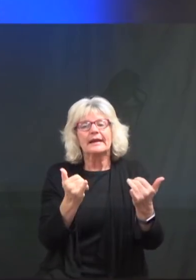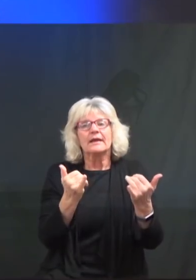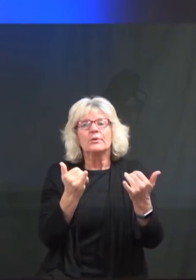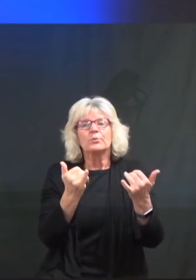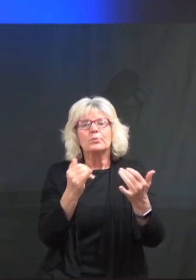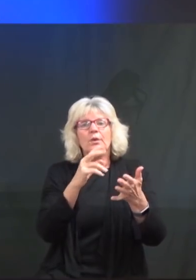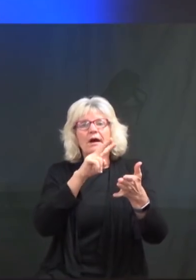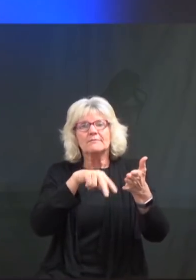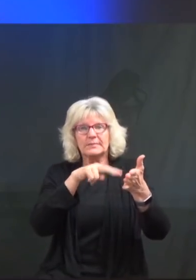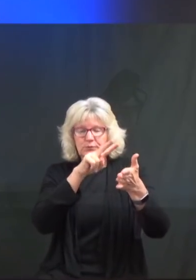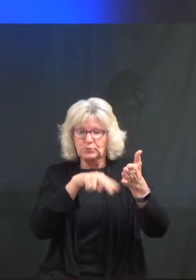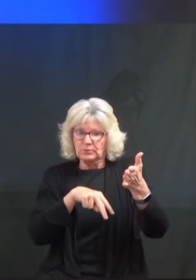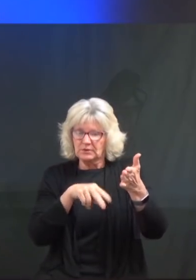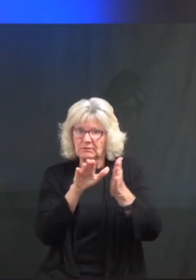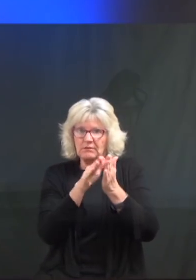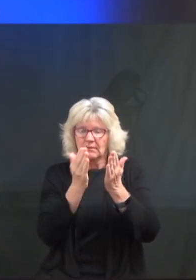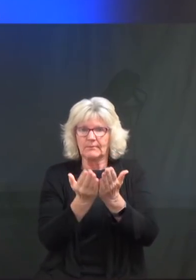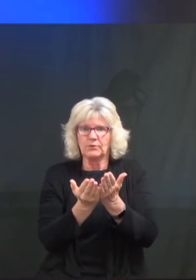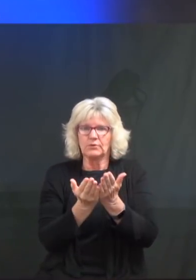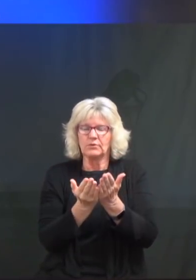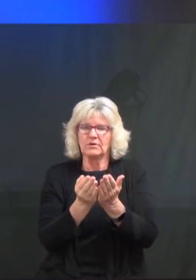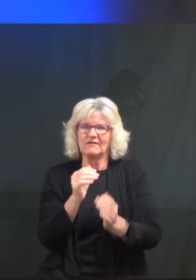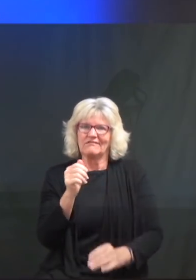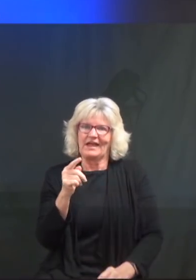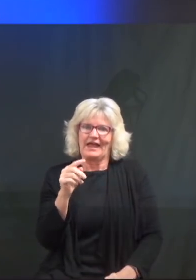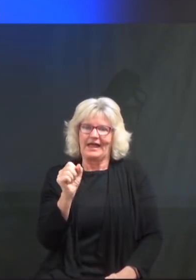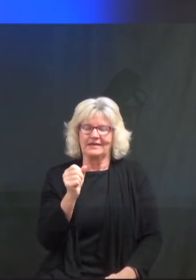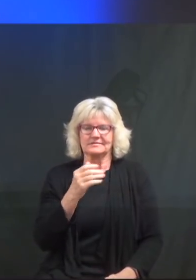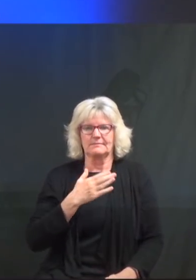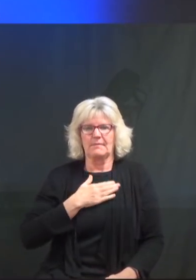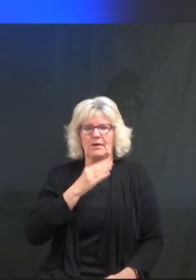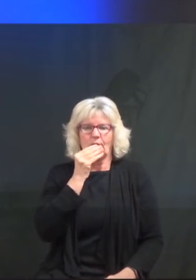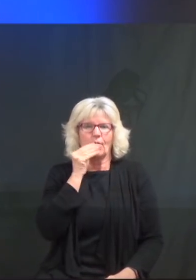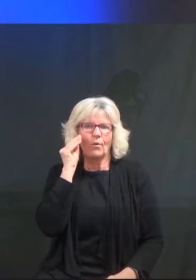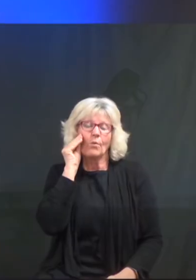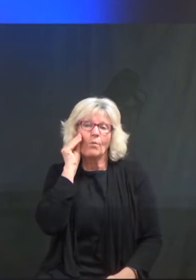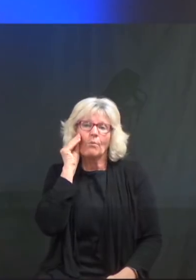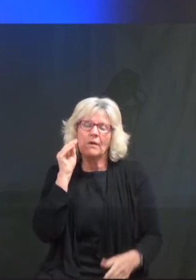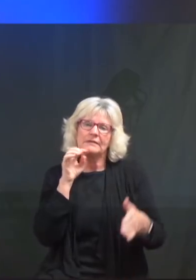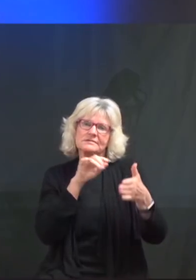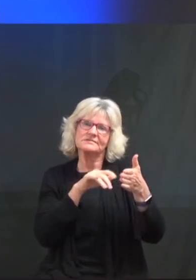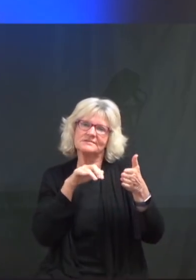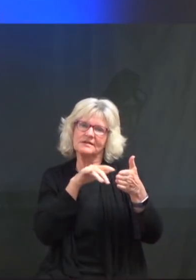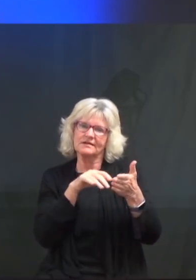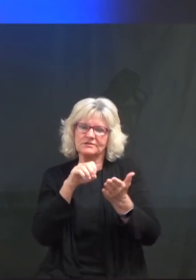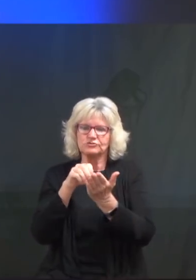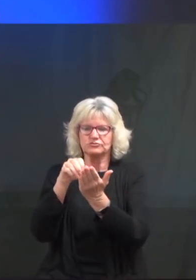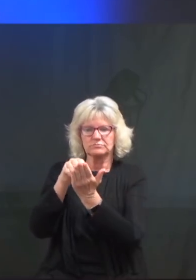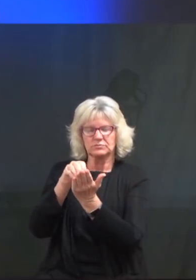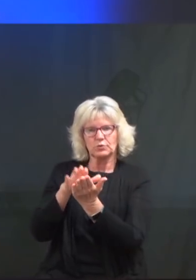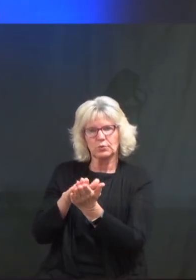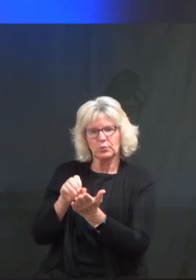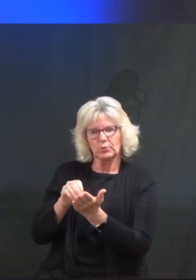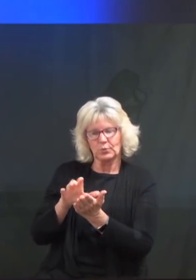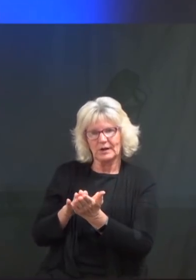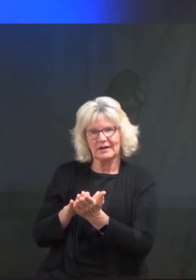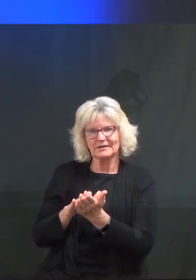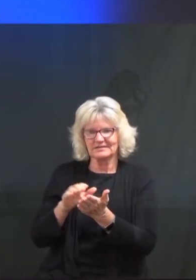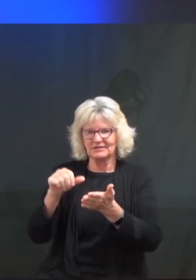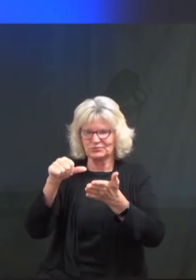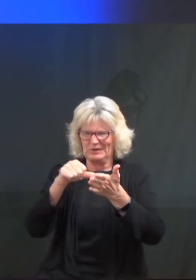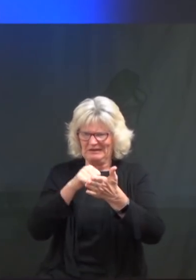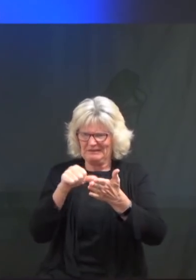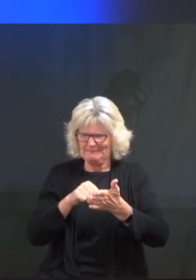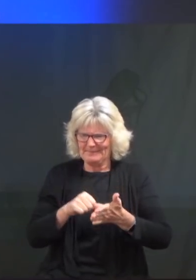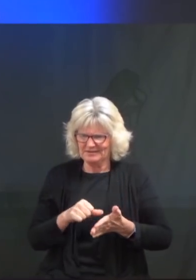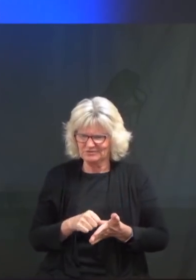reading through the book of Acts in my little home study there and writing down different things and have pages of